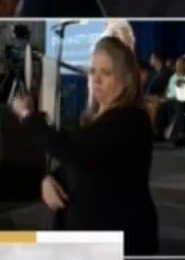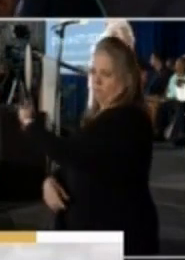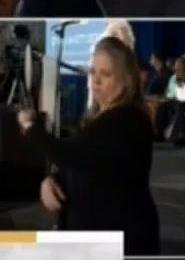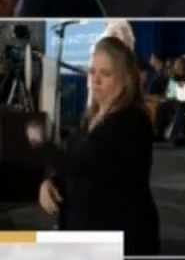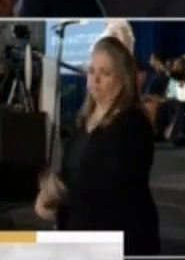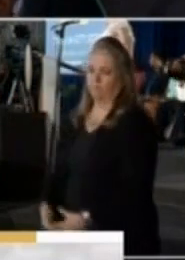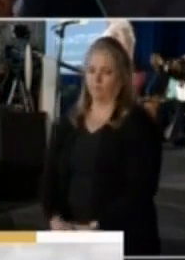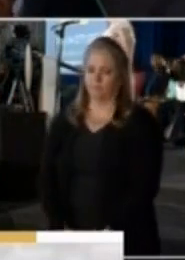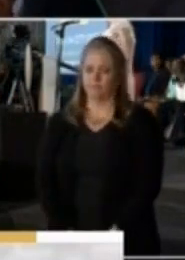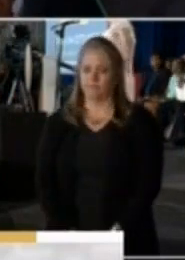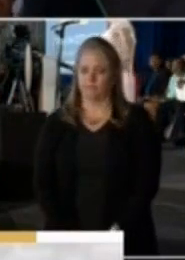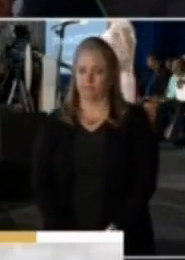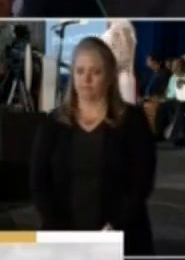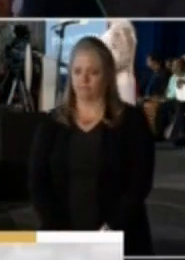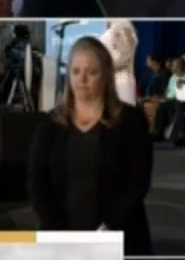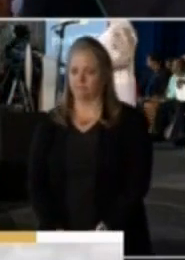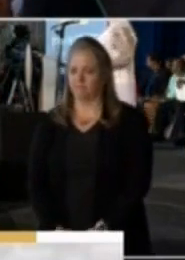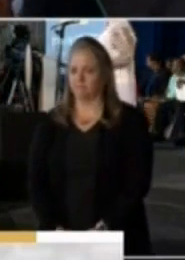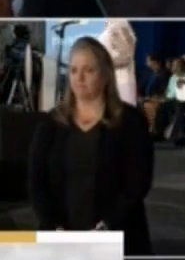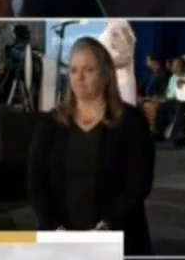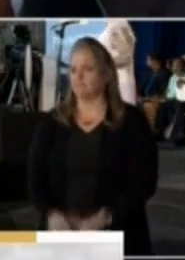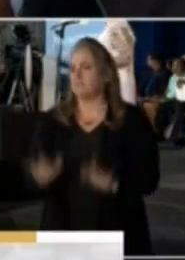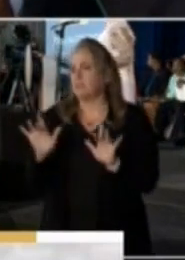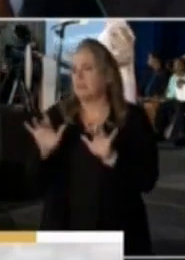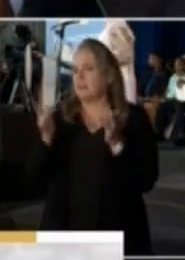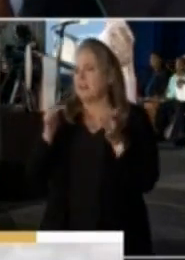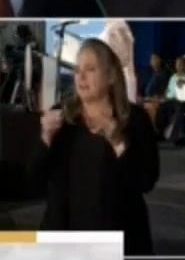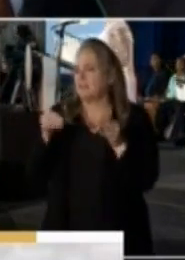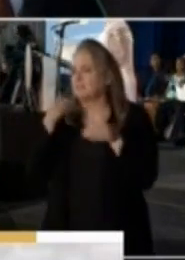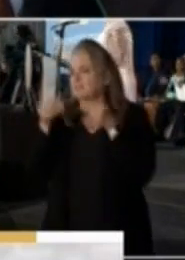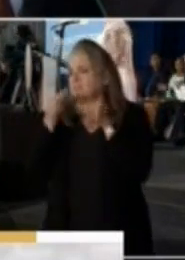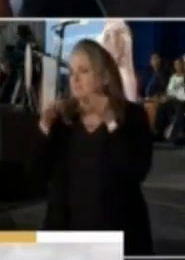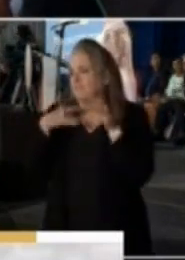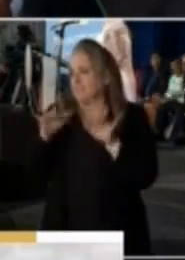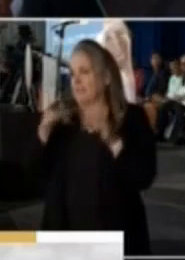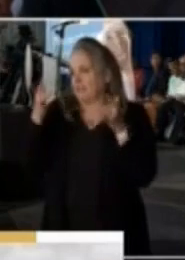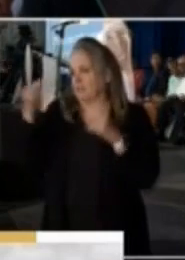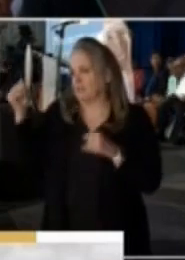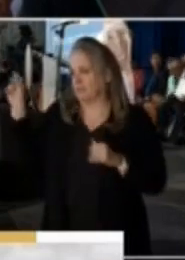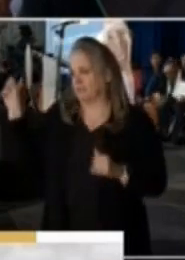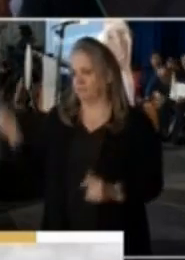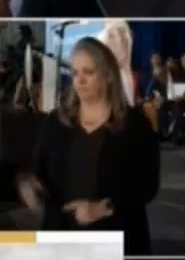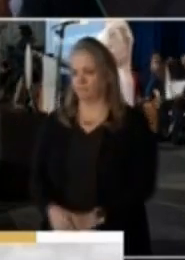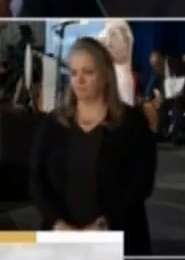also reach the parking lot. Please have a wonderful day. Stay cool out